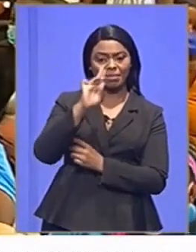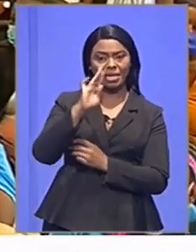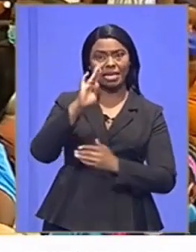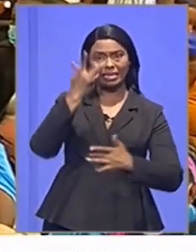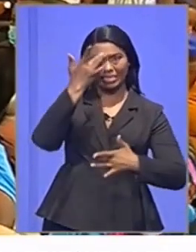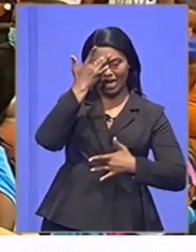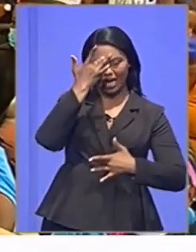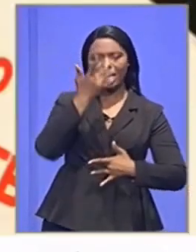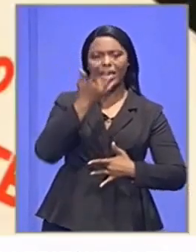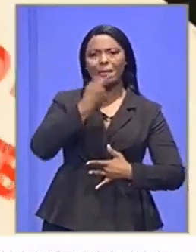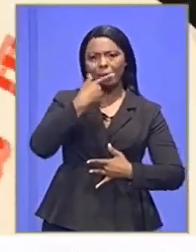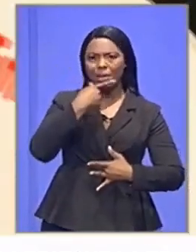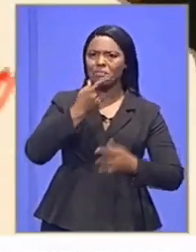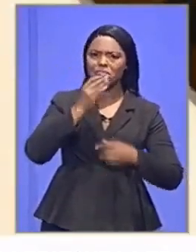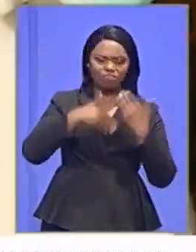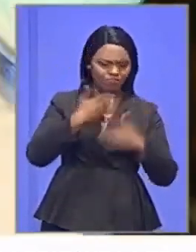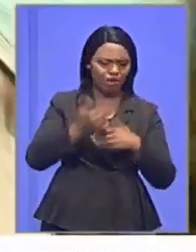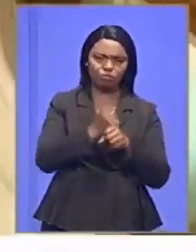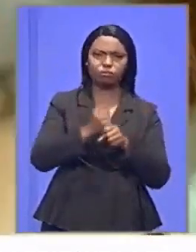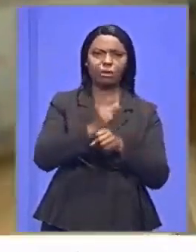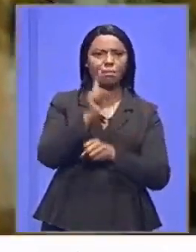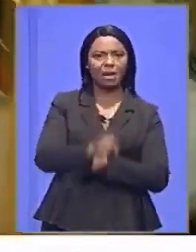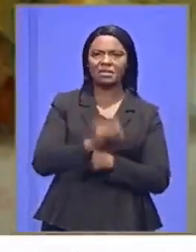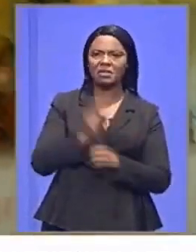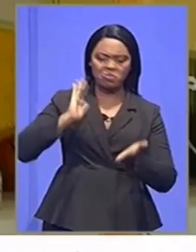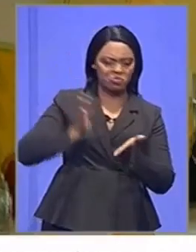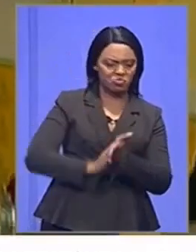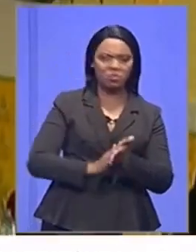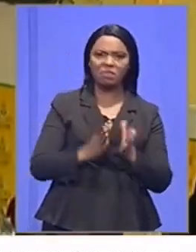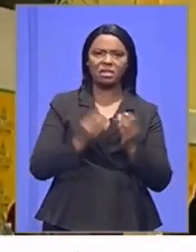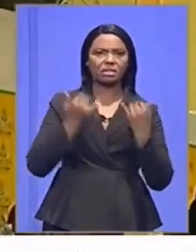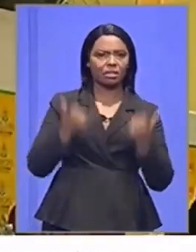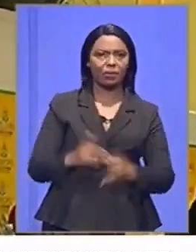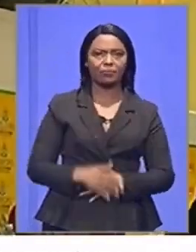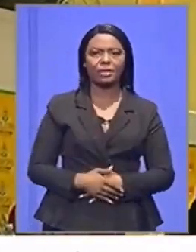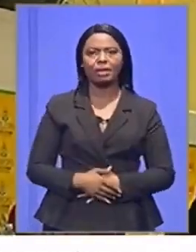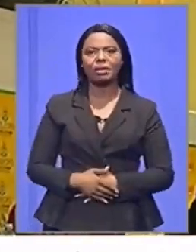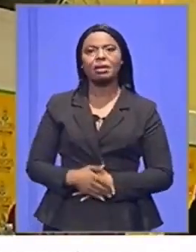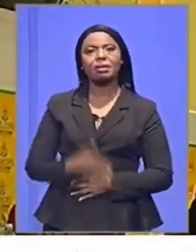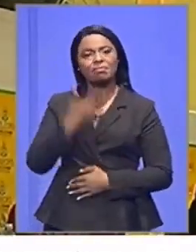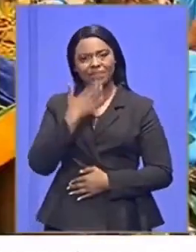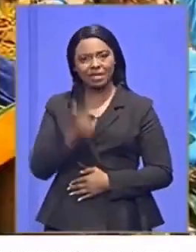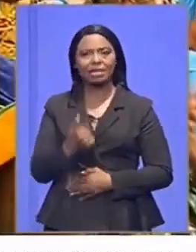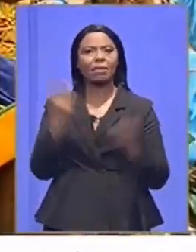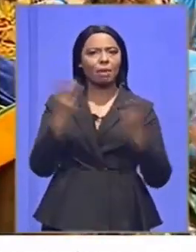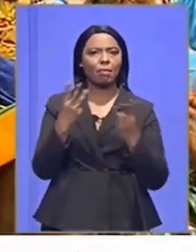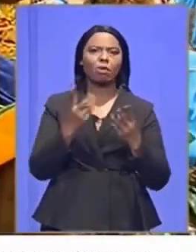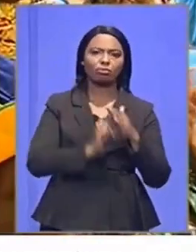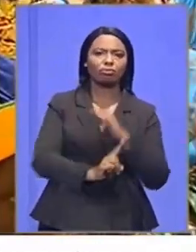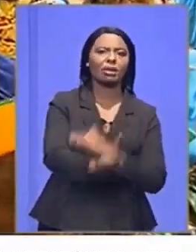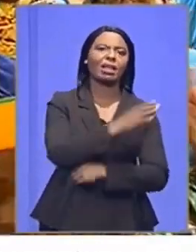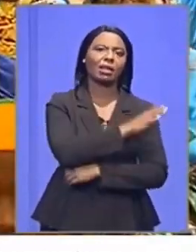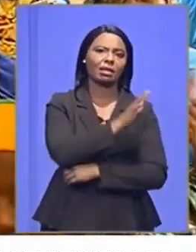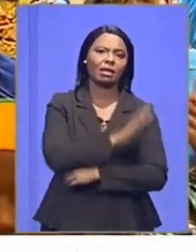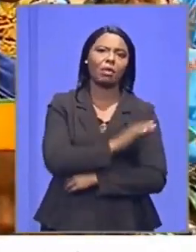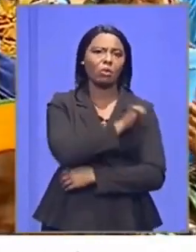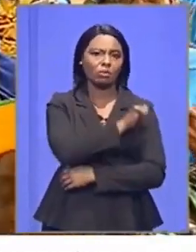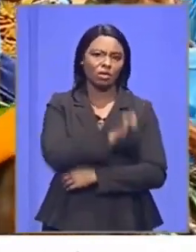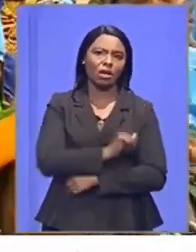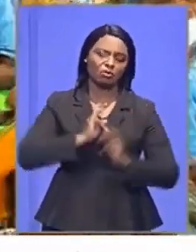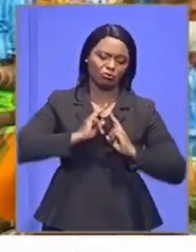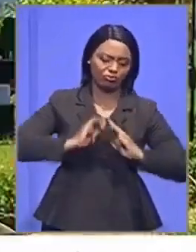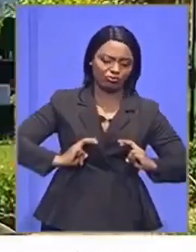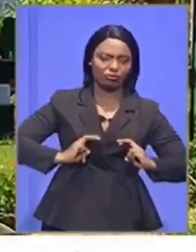gona bjale. Moambasadara wa TB ka Limpopo o ipiletša go setšhaba go lekola ge ba bana le TB le gore ba tšee meriana ya